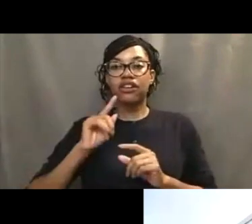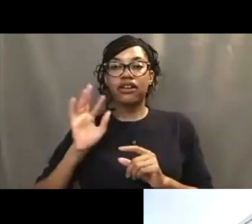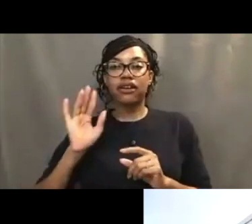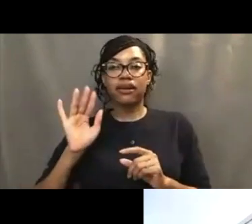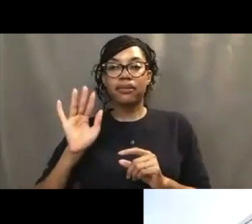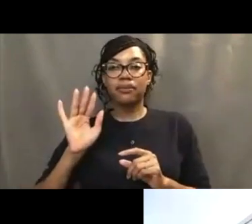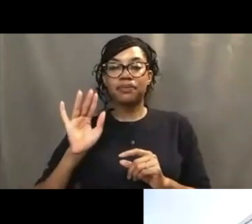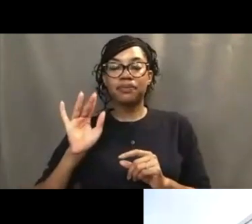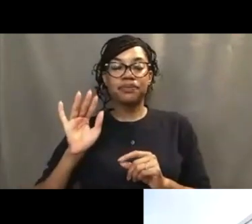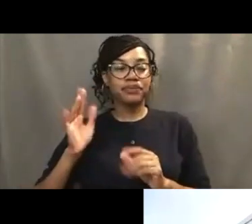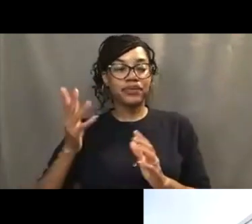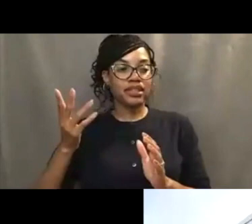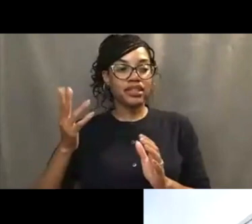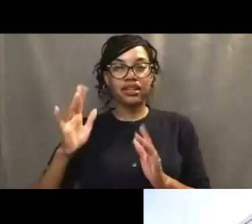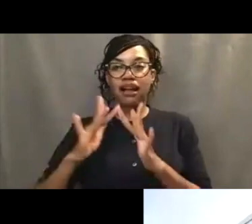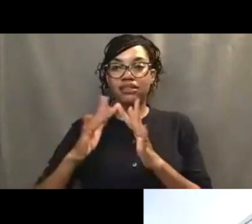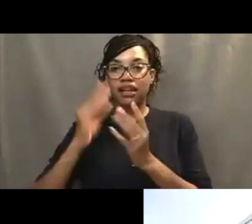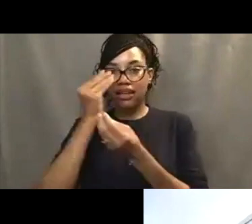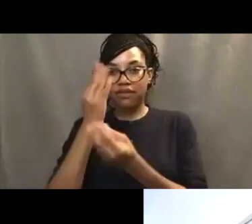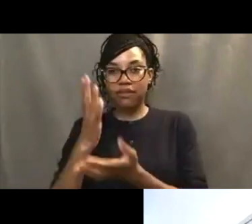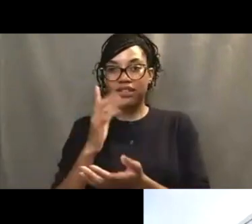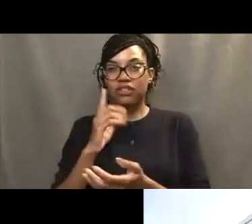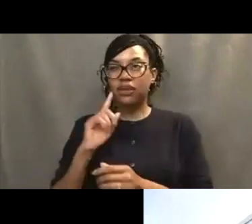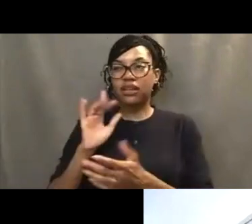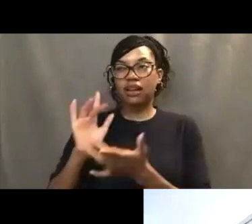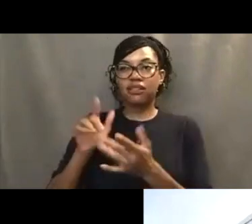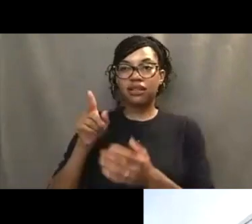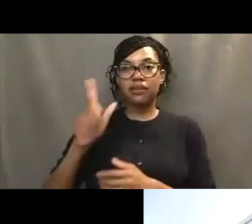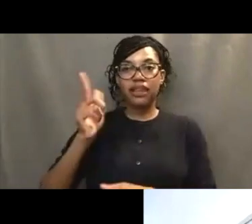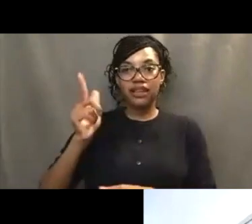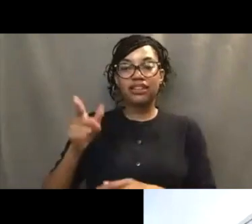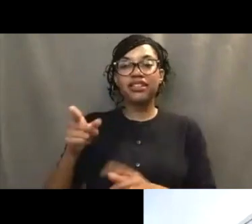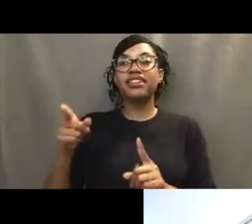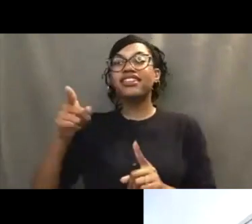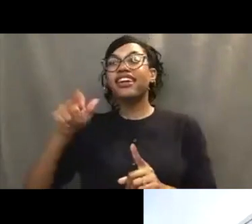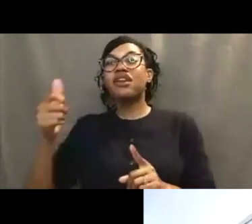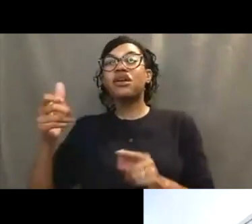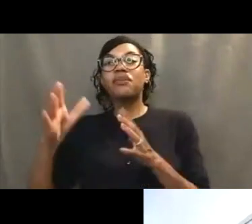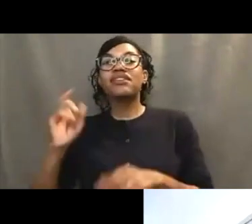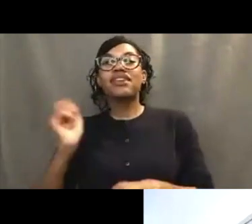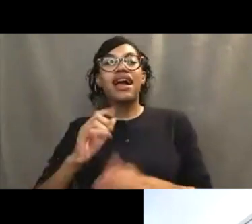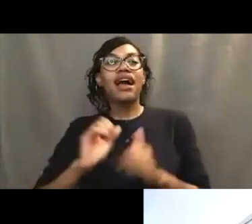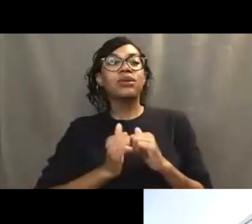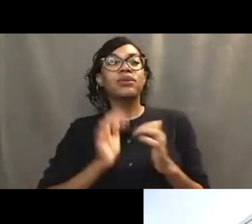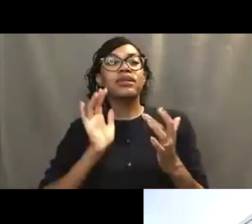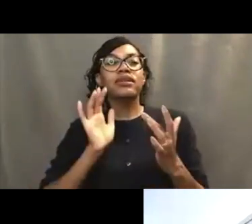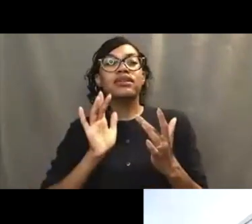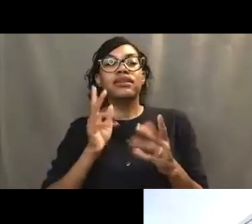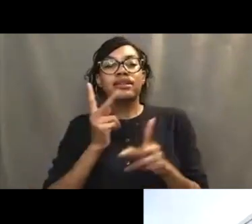question in the box before about like, how do we keep in touch with folks?